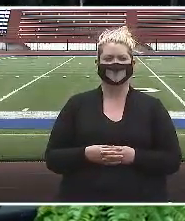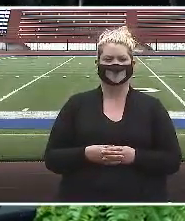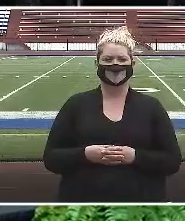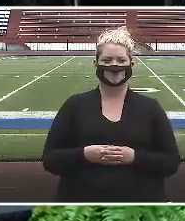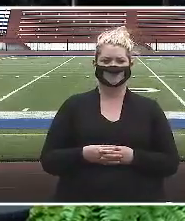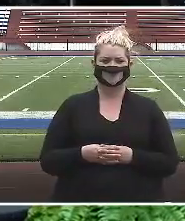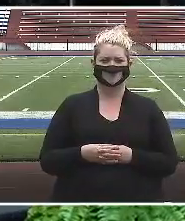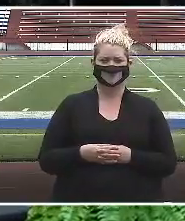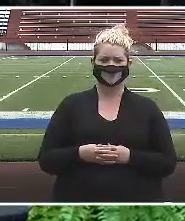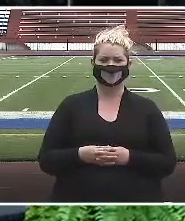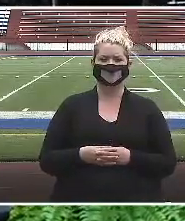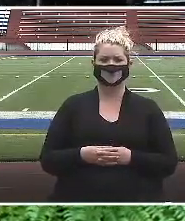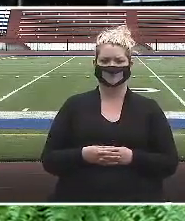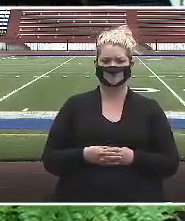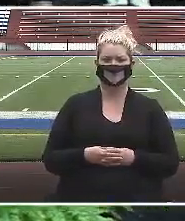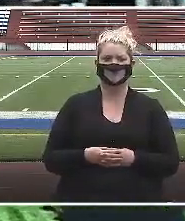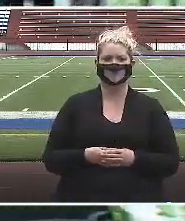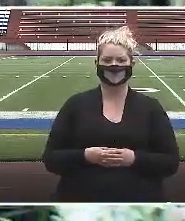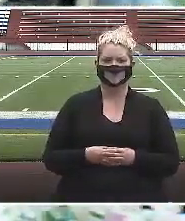Dinah Kabari.